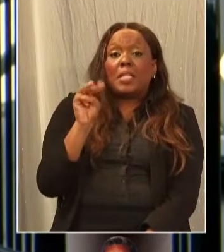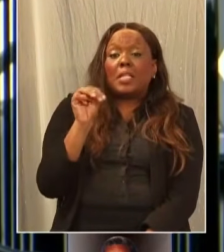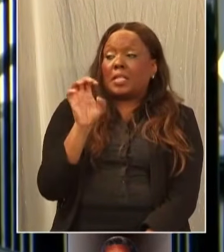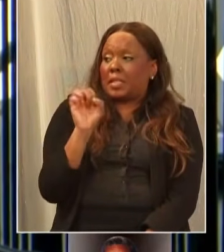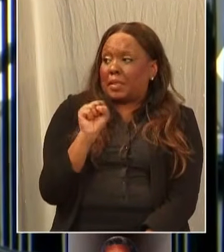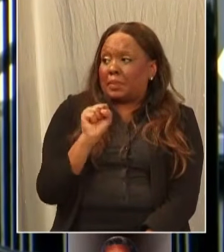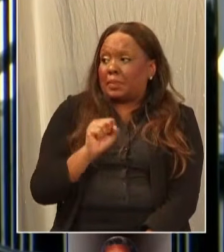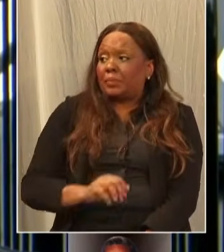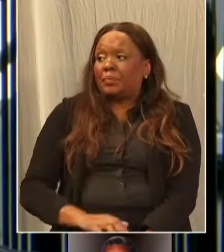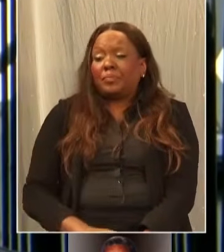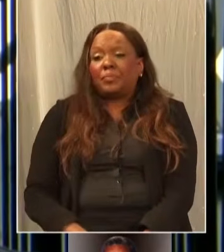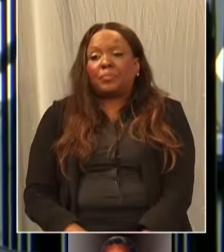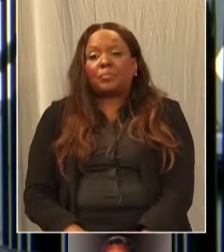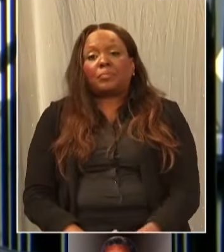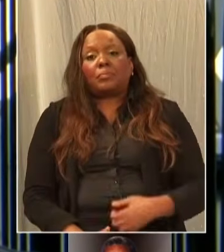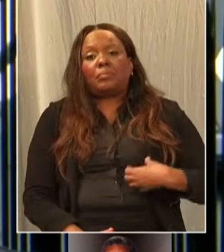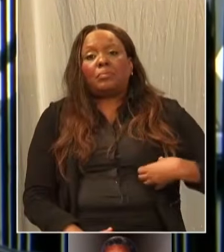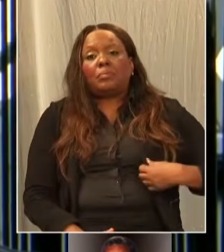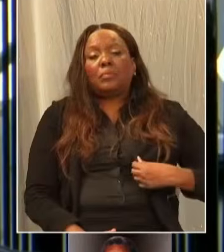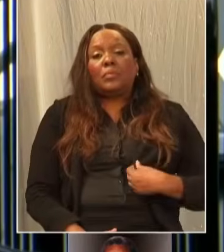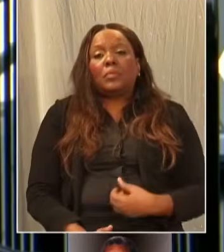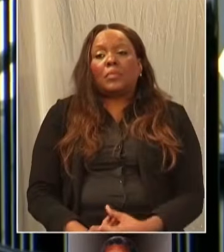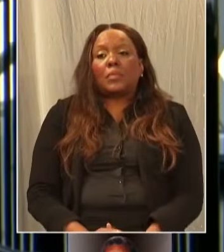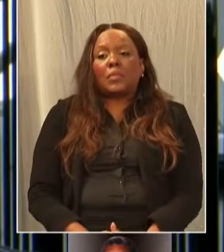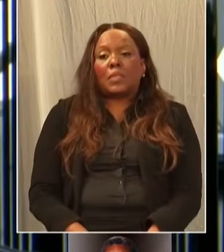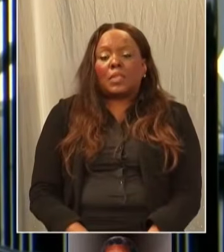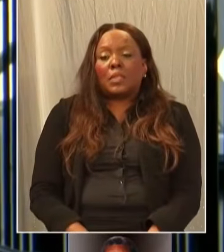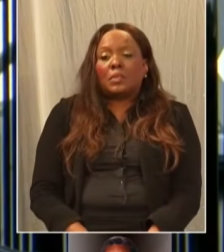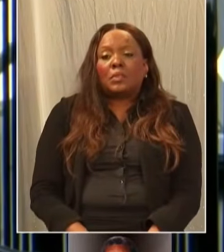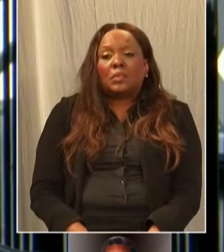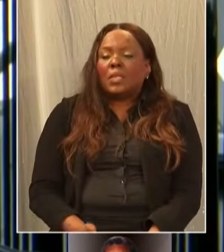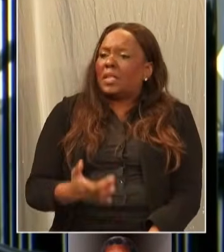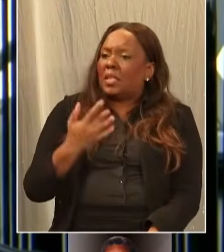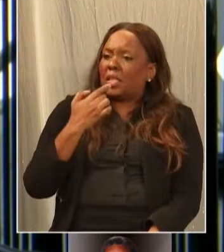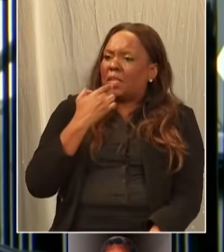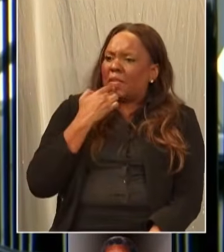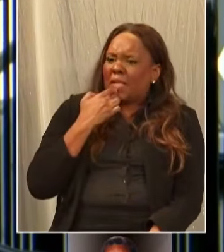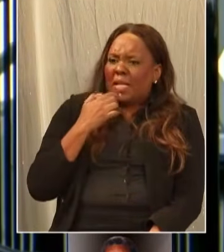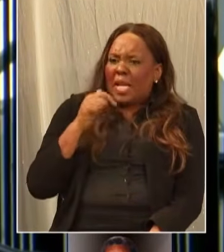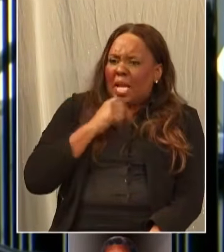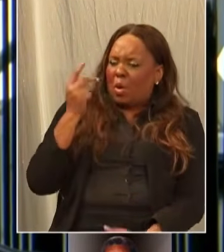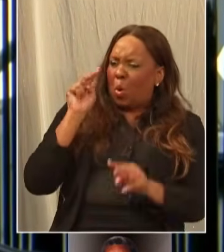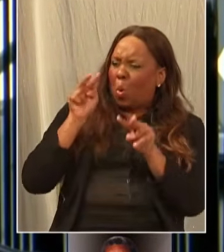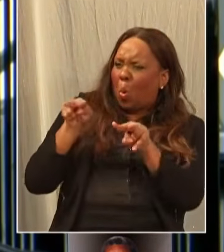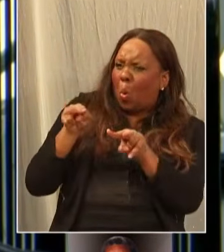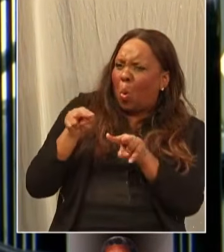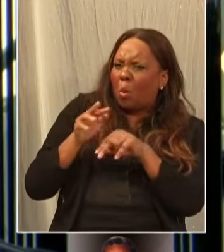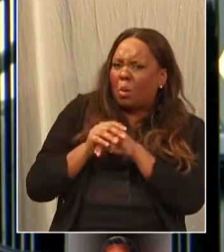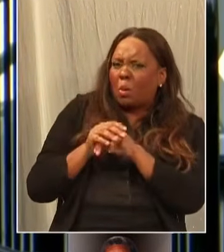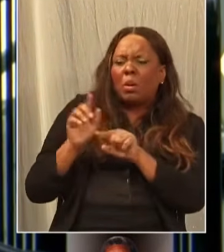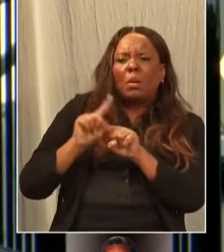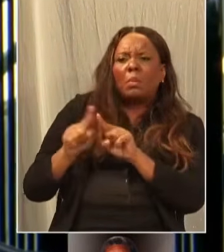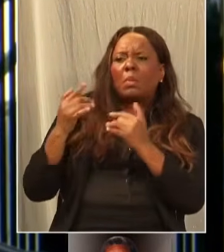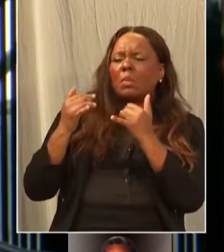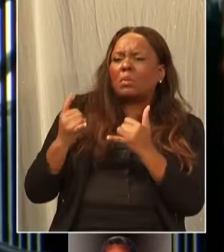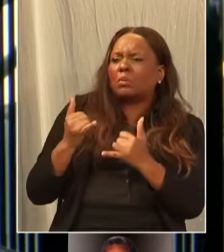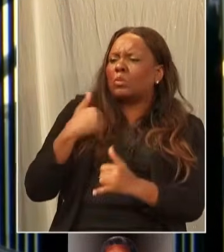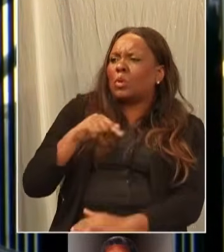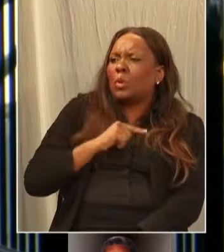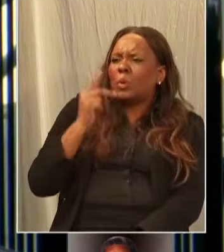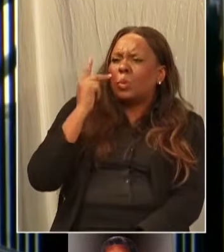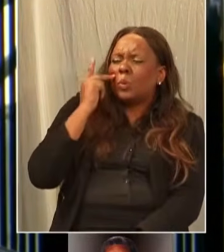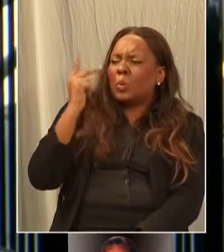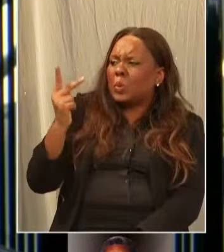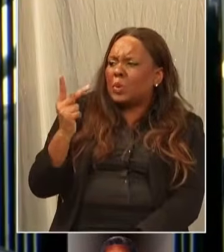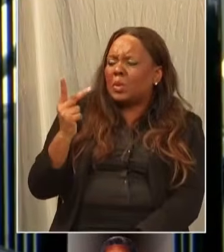was to the reading eye only a promise. But now against the Australians in the West Indies,